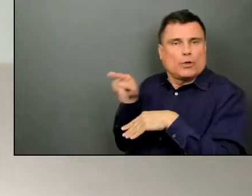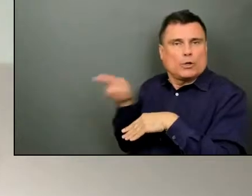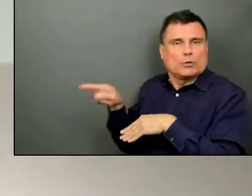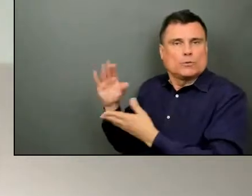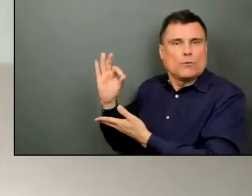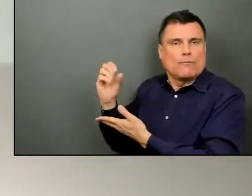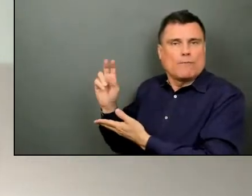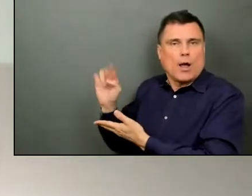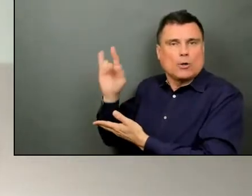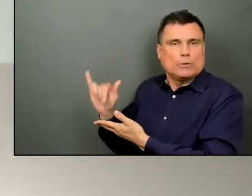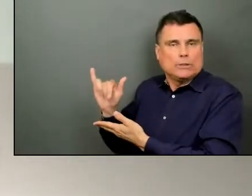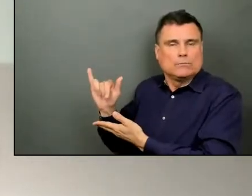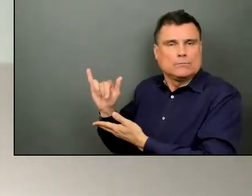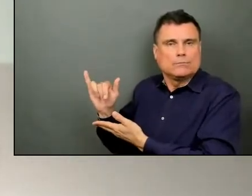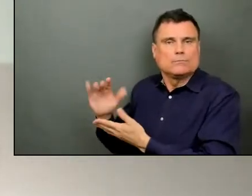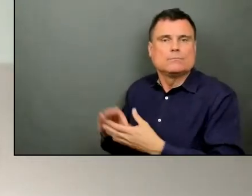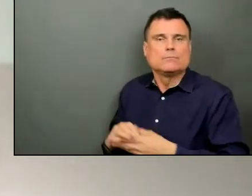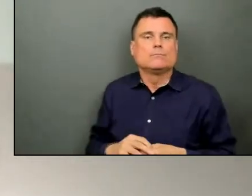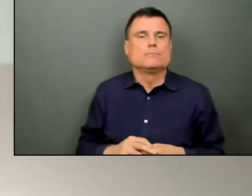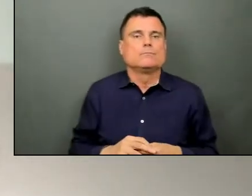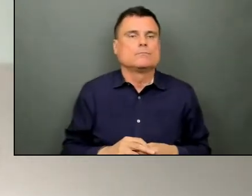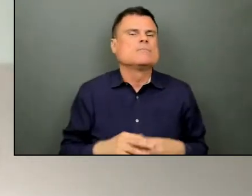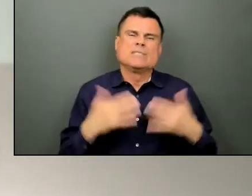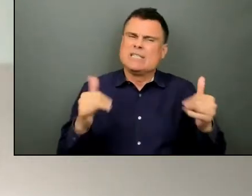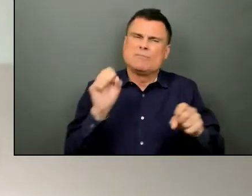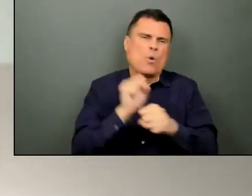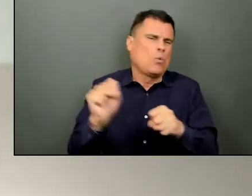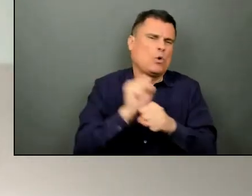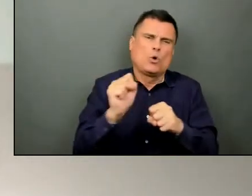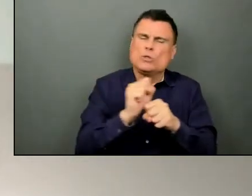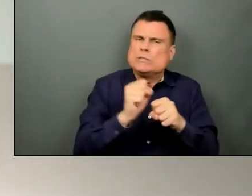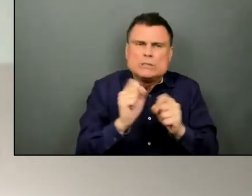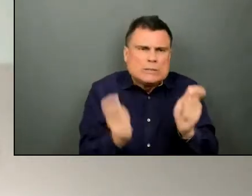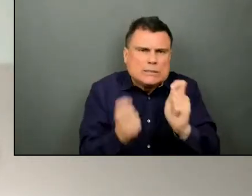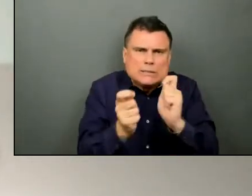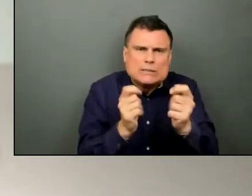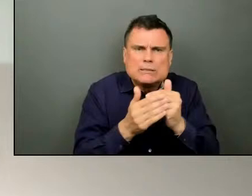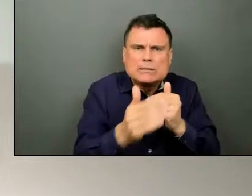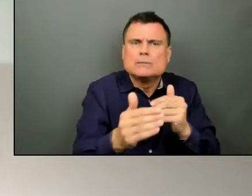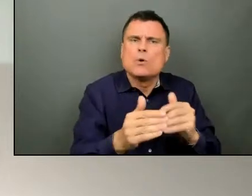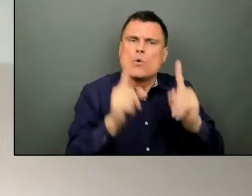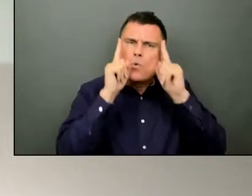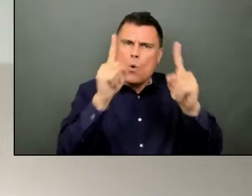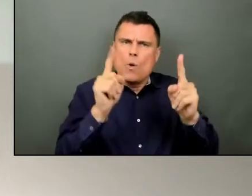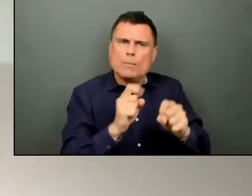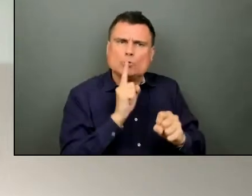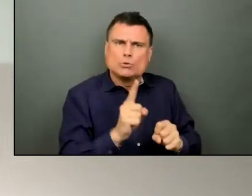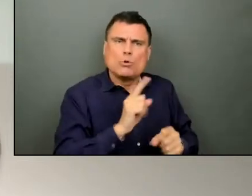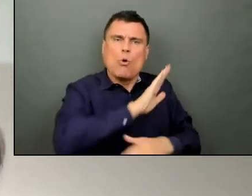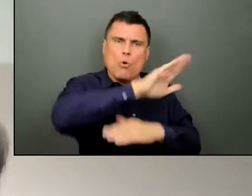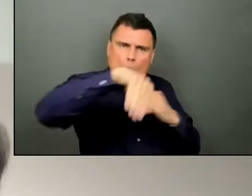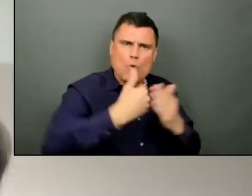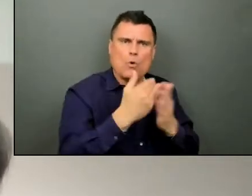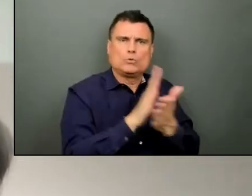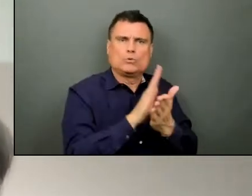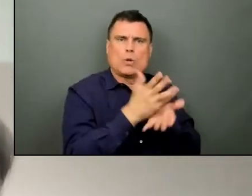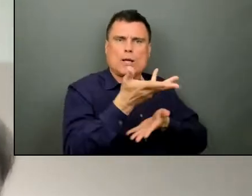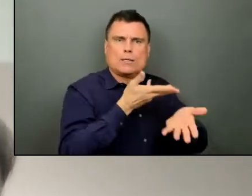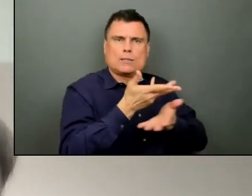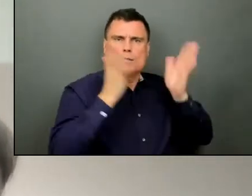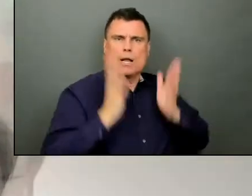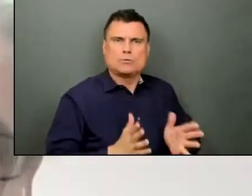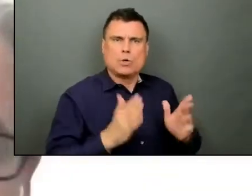the school counselors in this province are aware of Foundry virtual and our Foundry online resources.